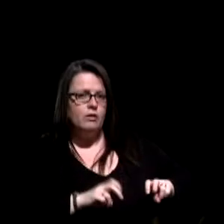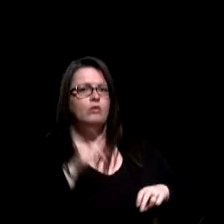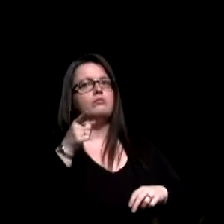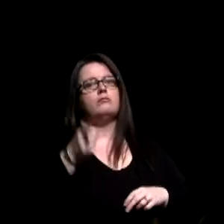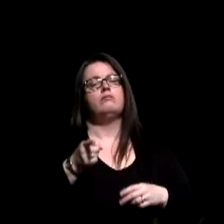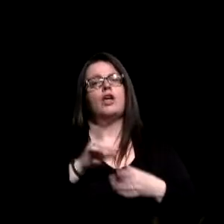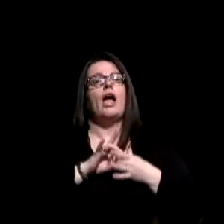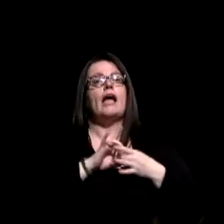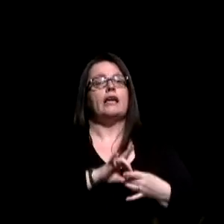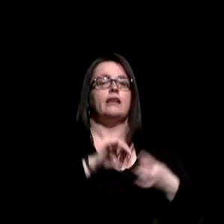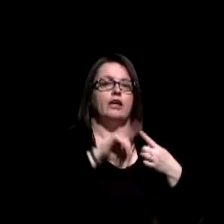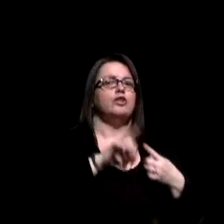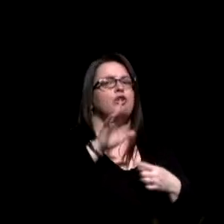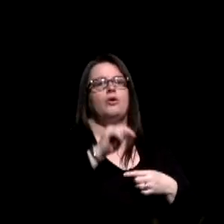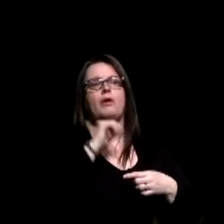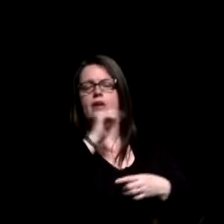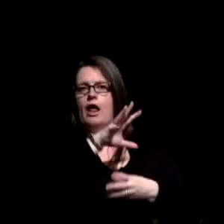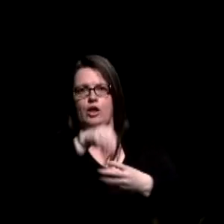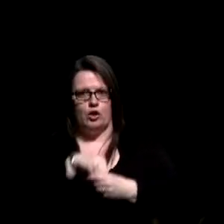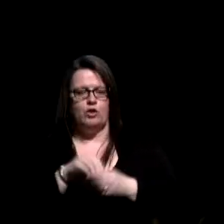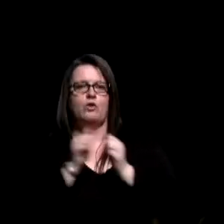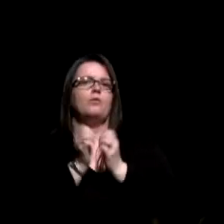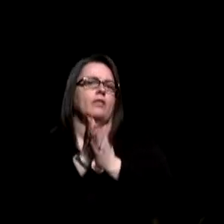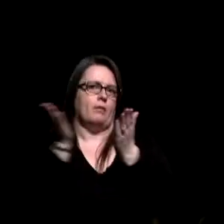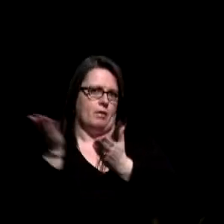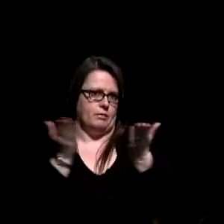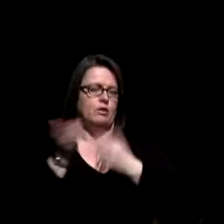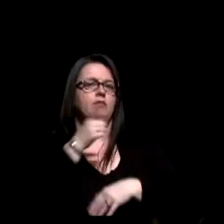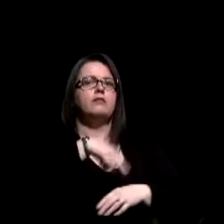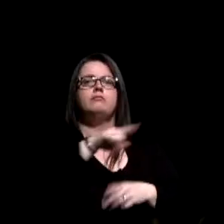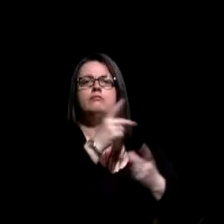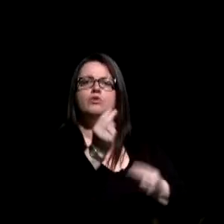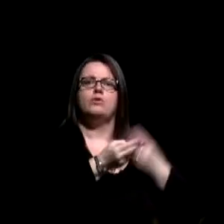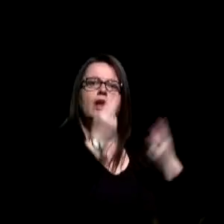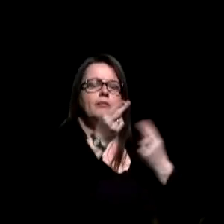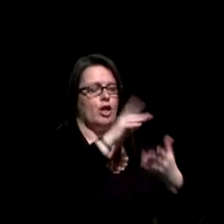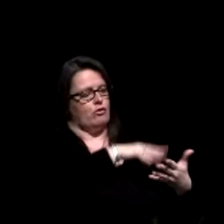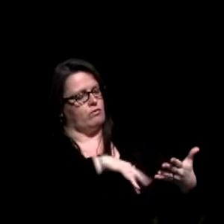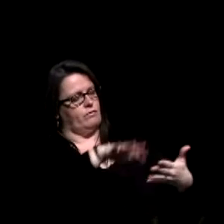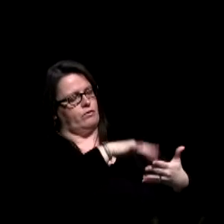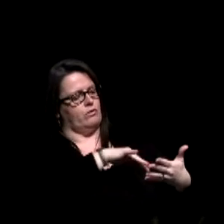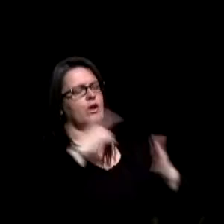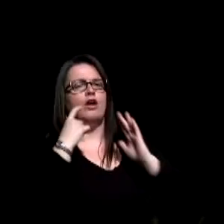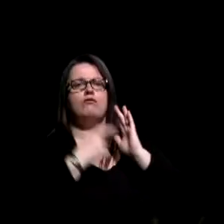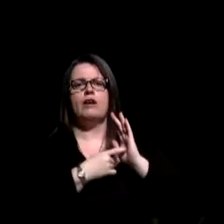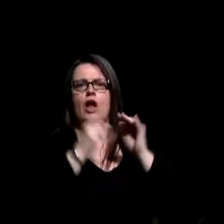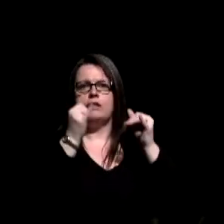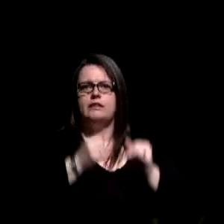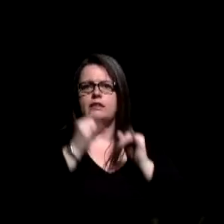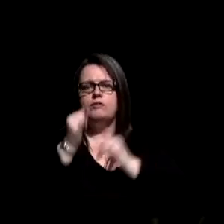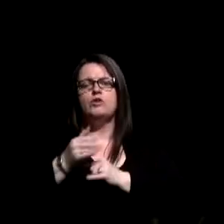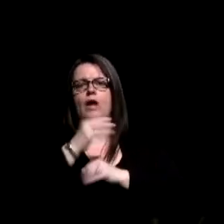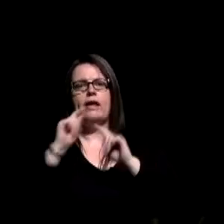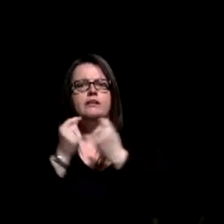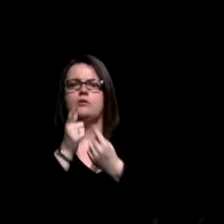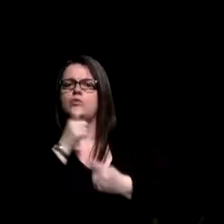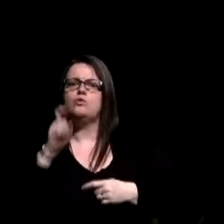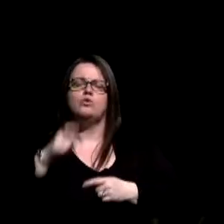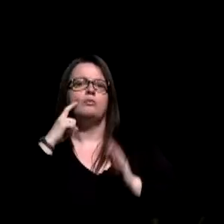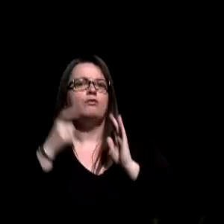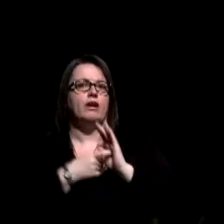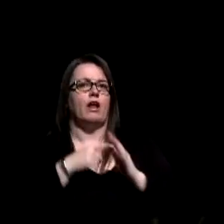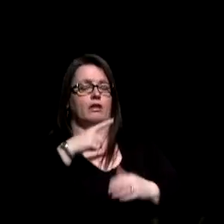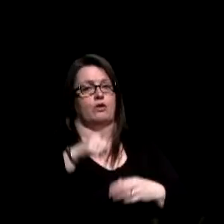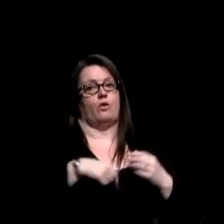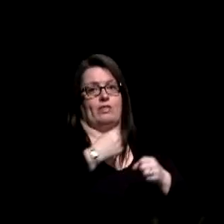service. They review the nominations and recommend individuals and teams to be recognized. This year's selection committee